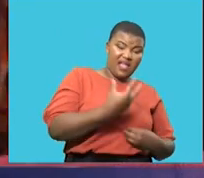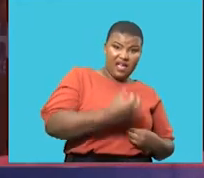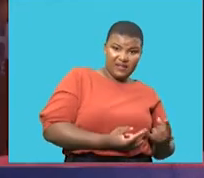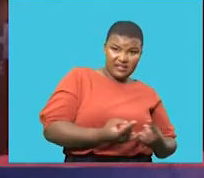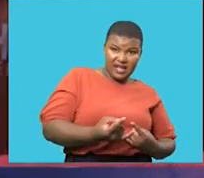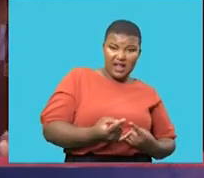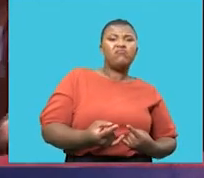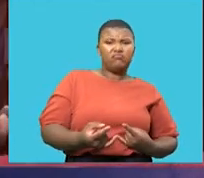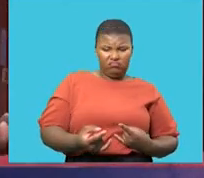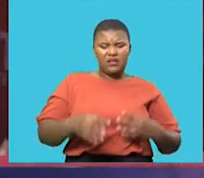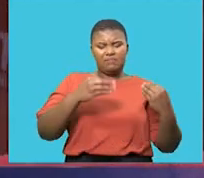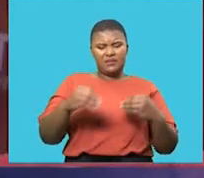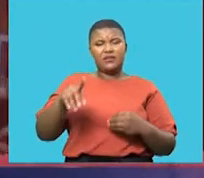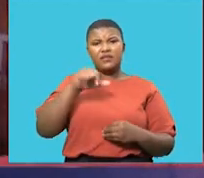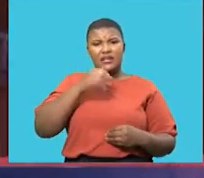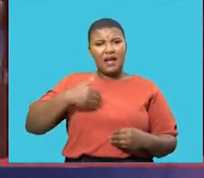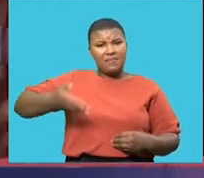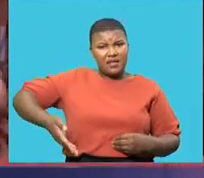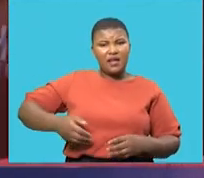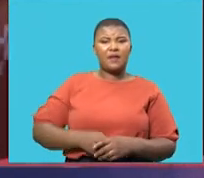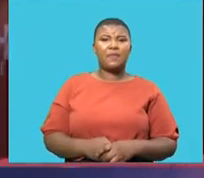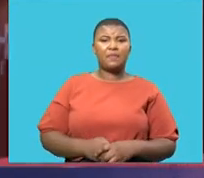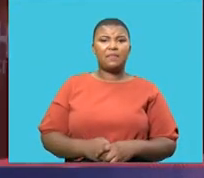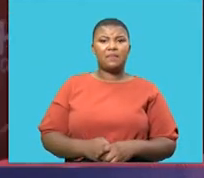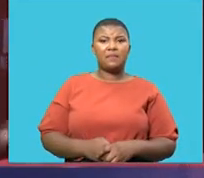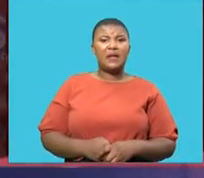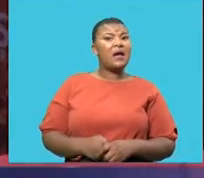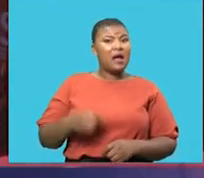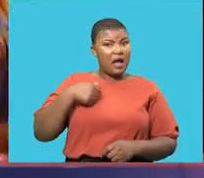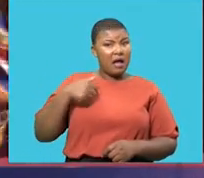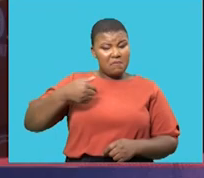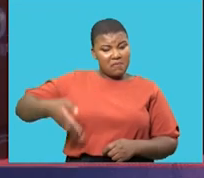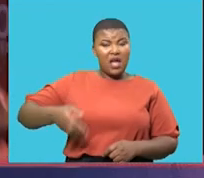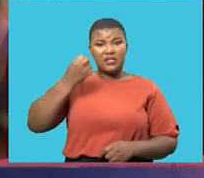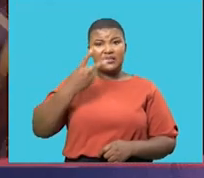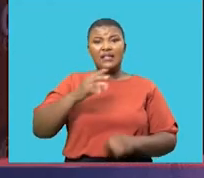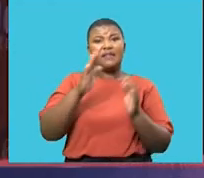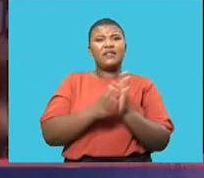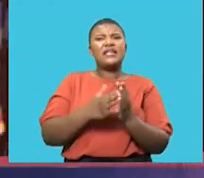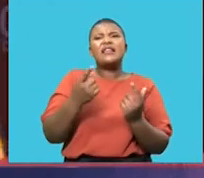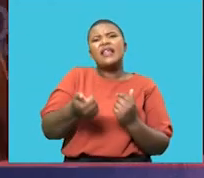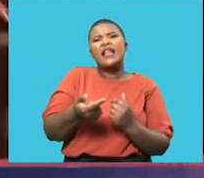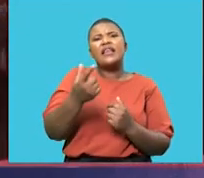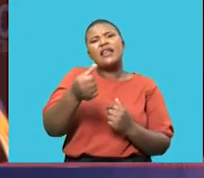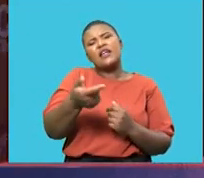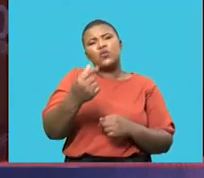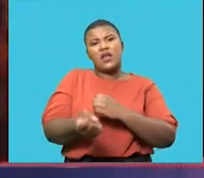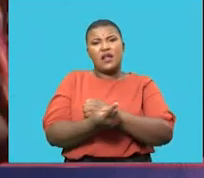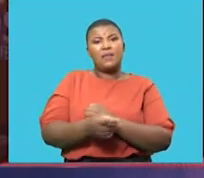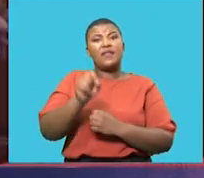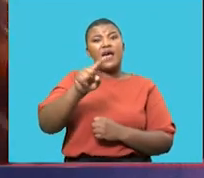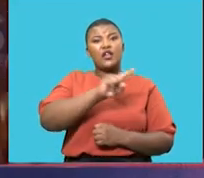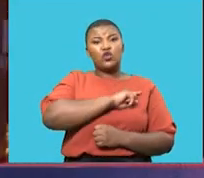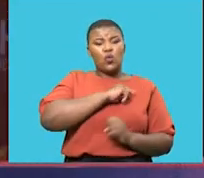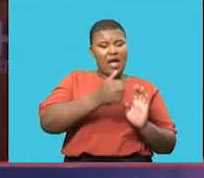business card to say, I am here. Poetry is the business card to say, I am here. And what else do we have? That's why there are brand